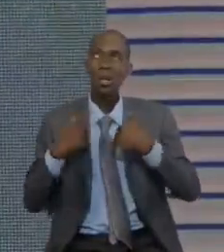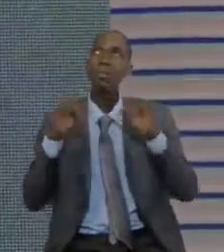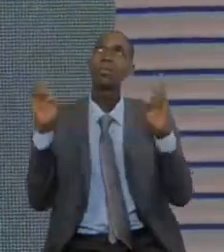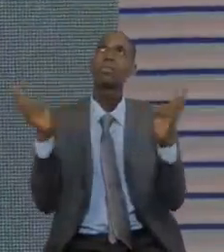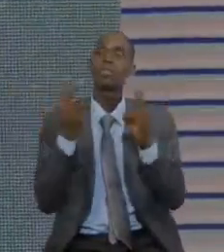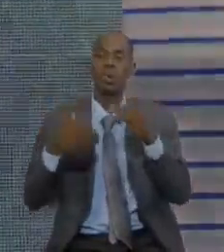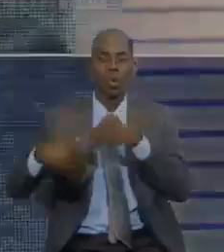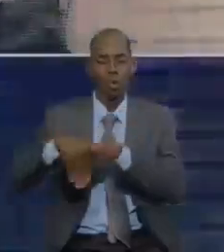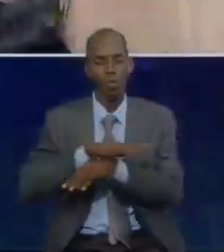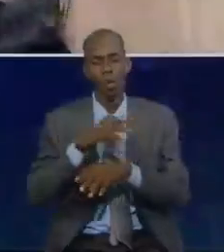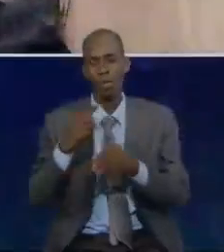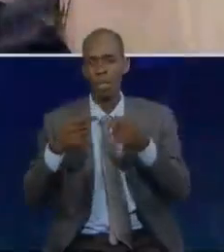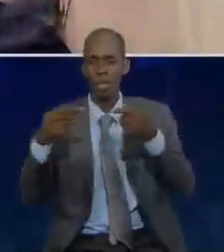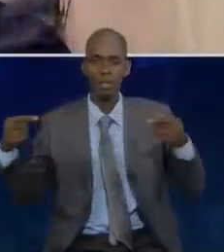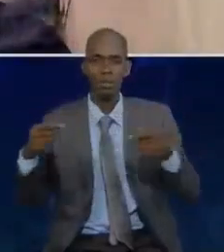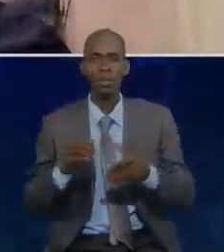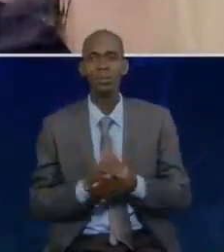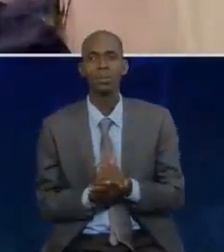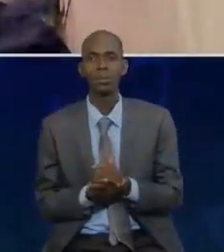the enemy.